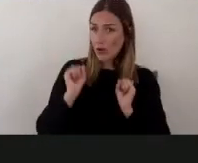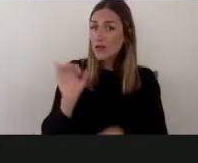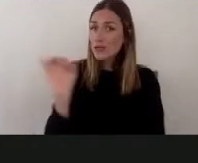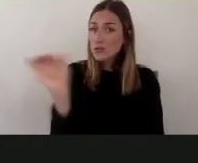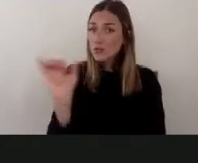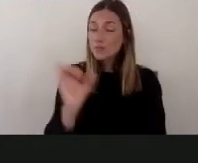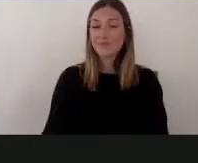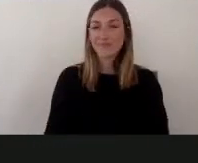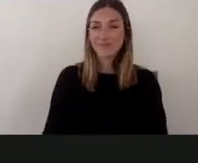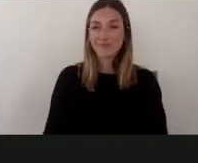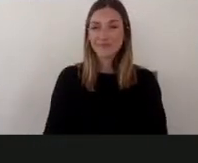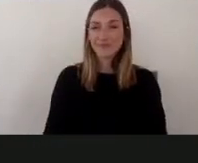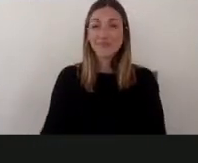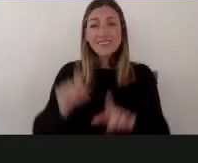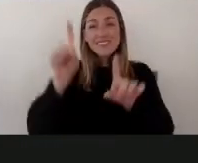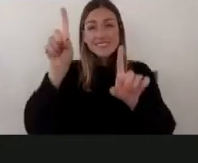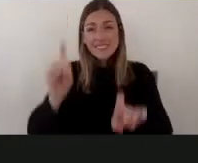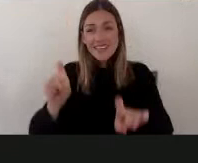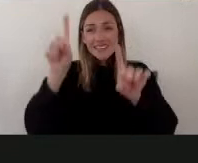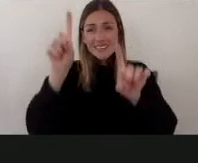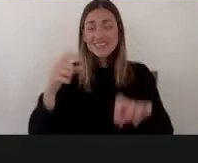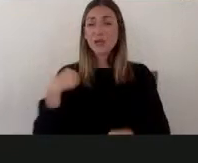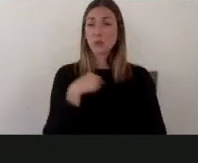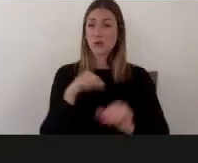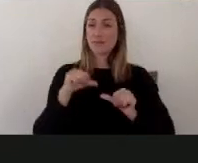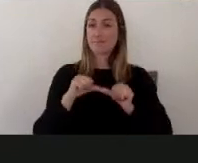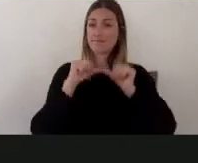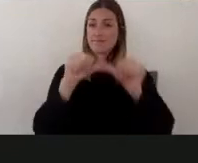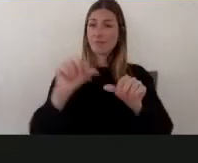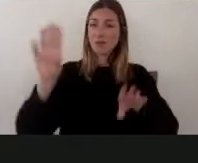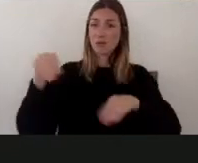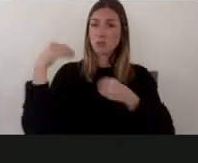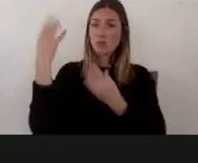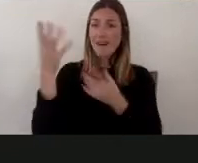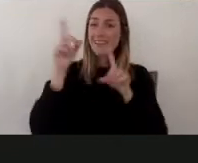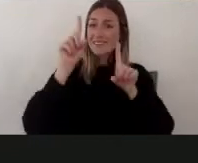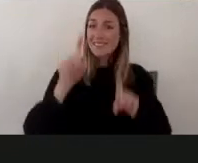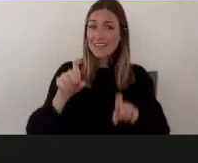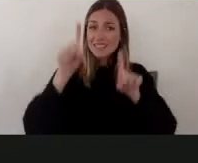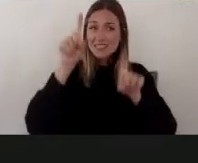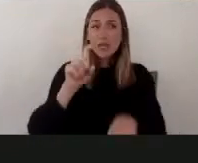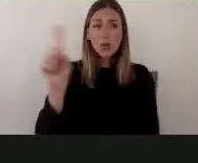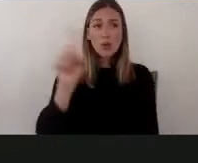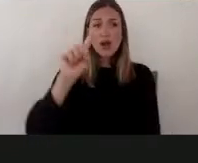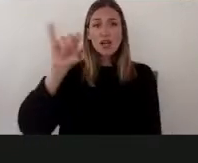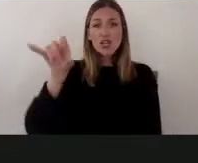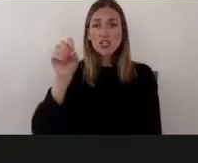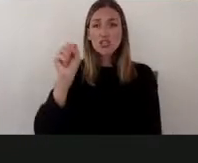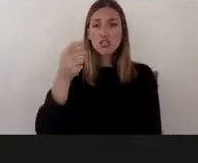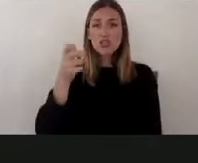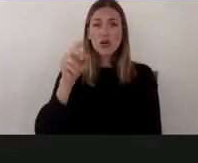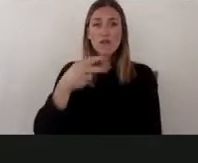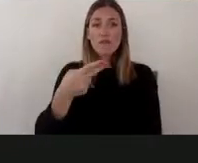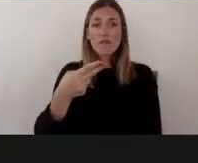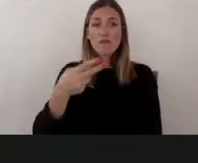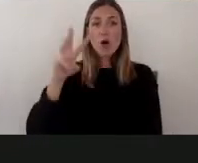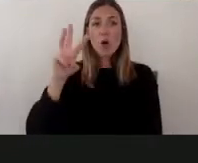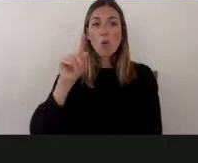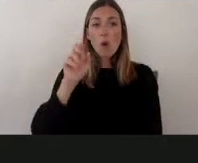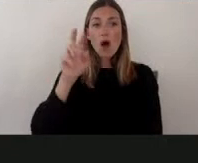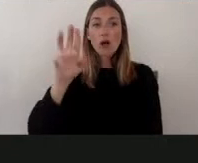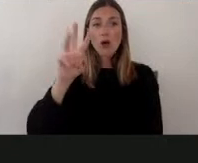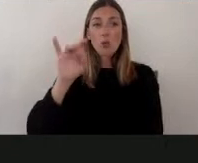And then testing. We continue to provide testing at the Joseph Walker Williams Community Center, and that's